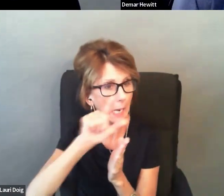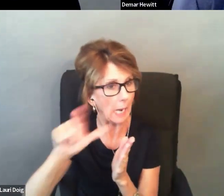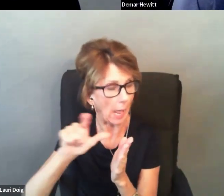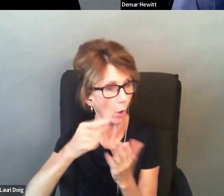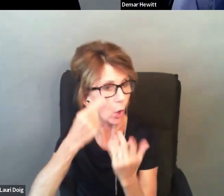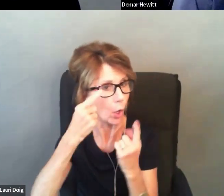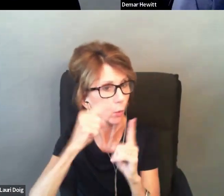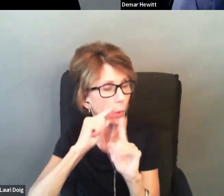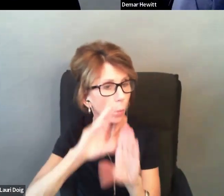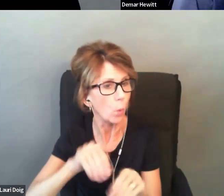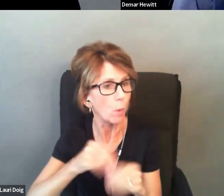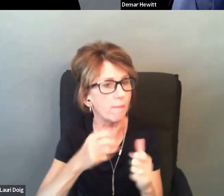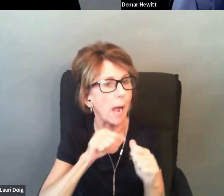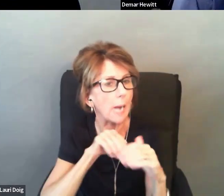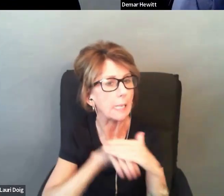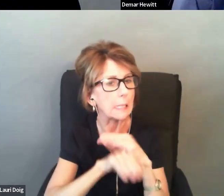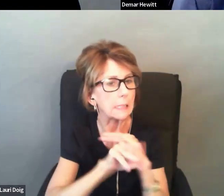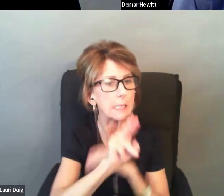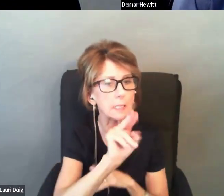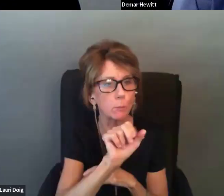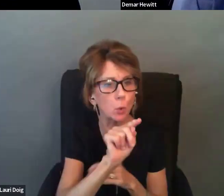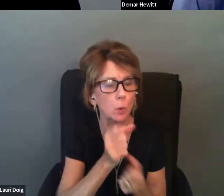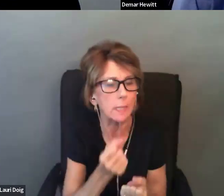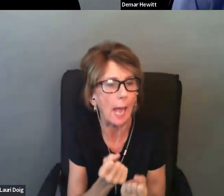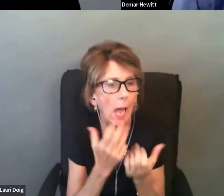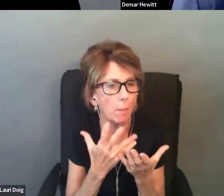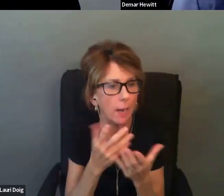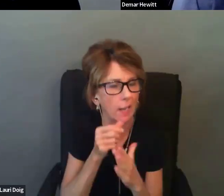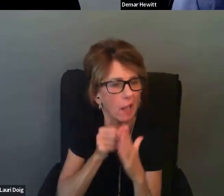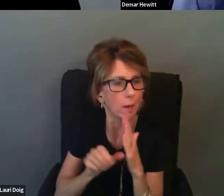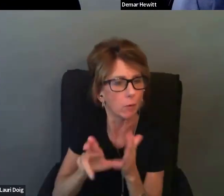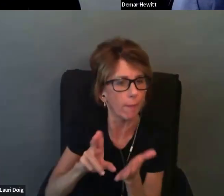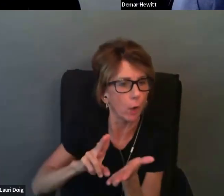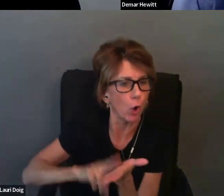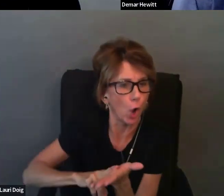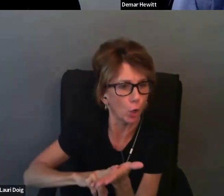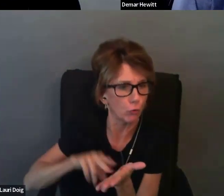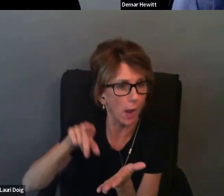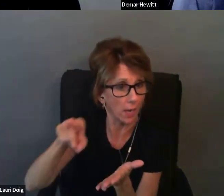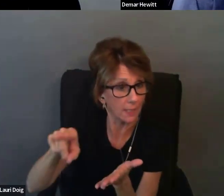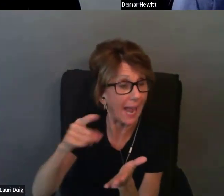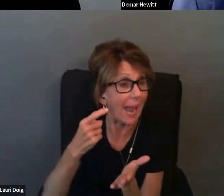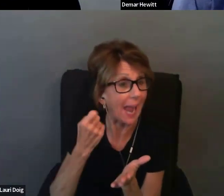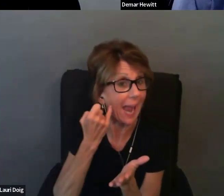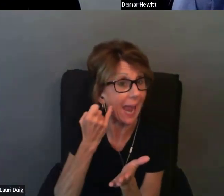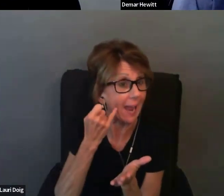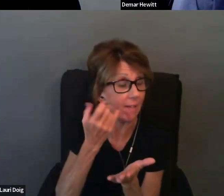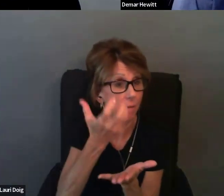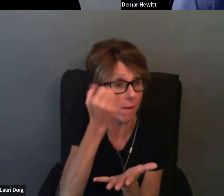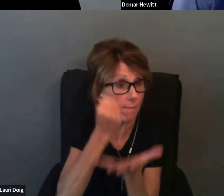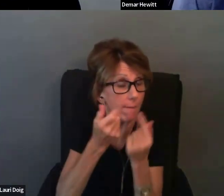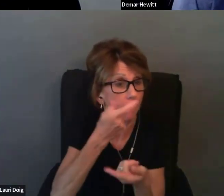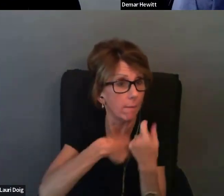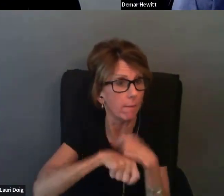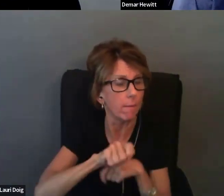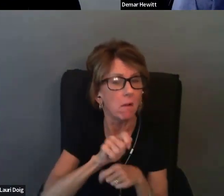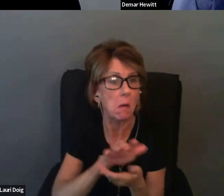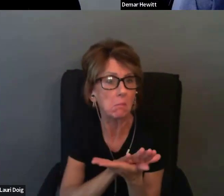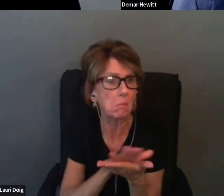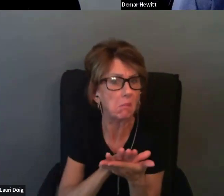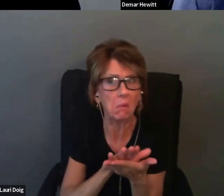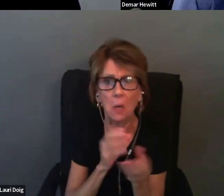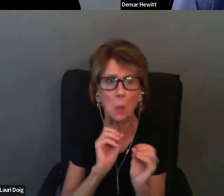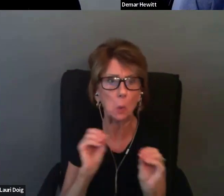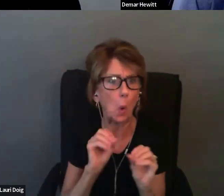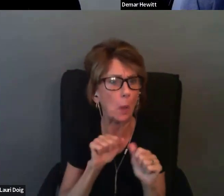units, if that's a breach of the contractual arrangement between those parties. But as a matter of human rights code and